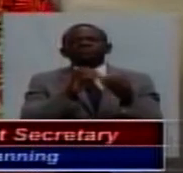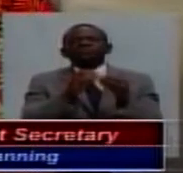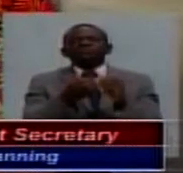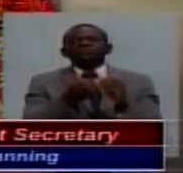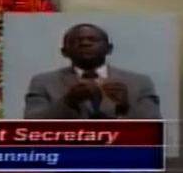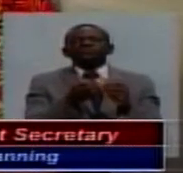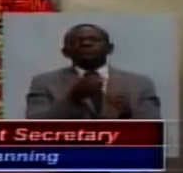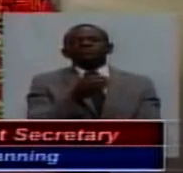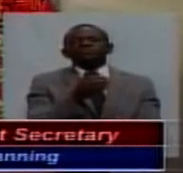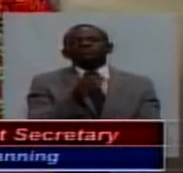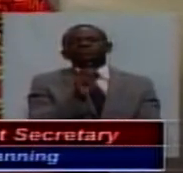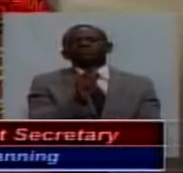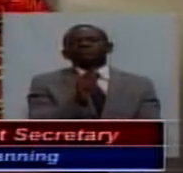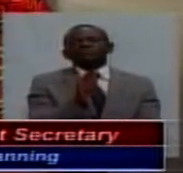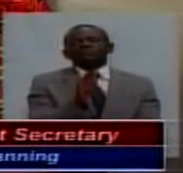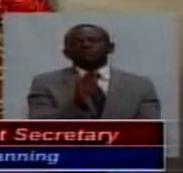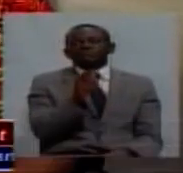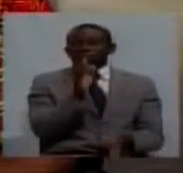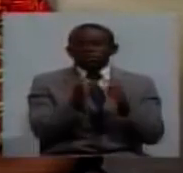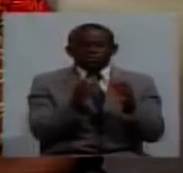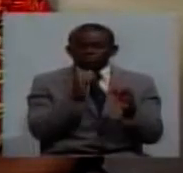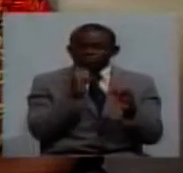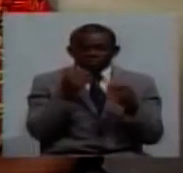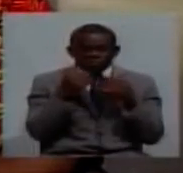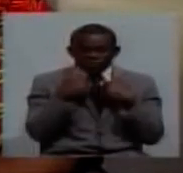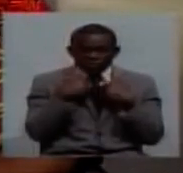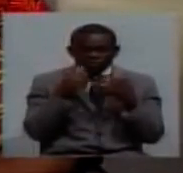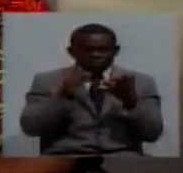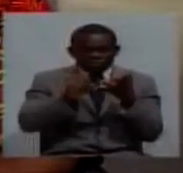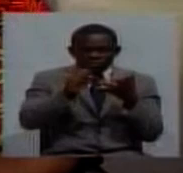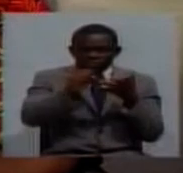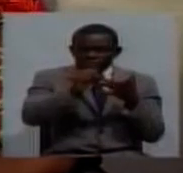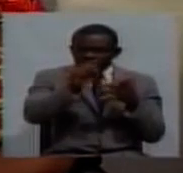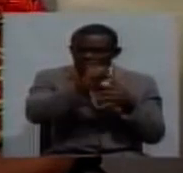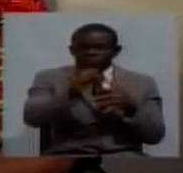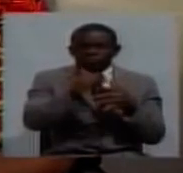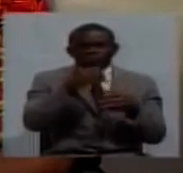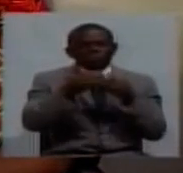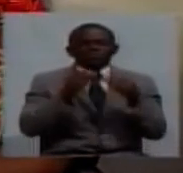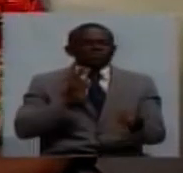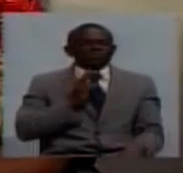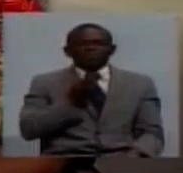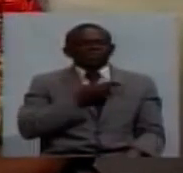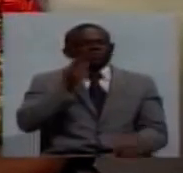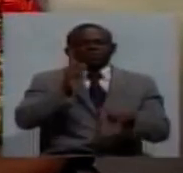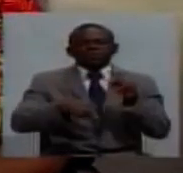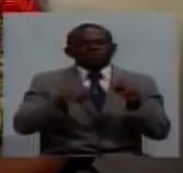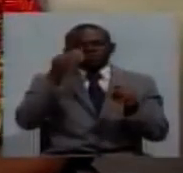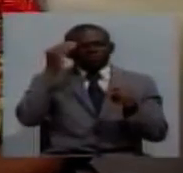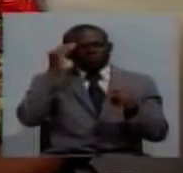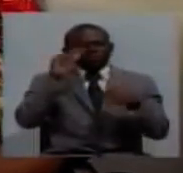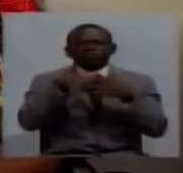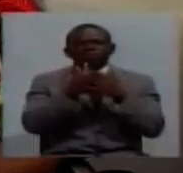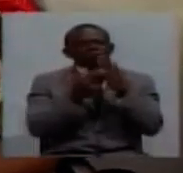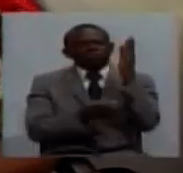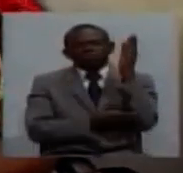and figures, it's very difficult even for us to say we have moved. So as soon as the 7th National Development Plan